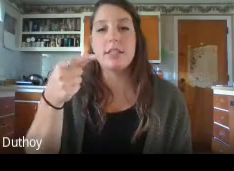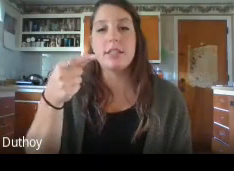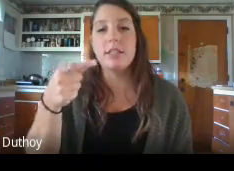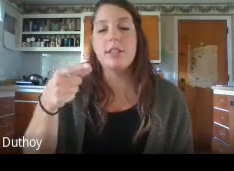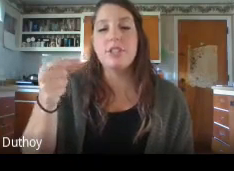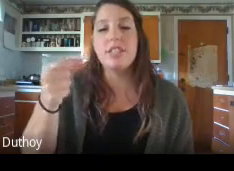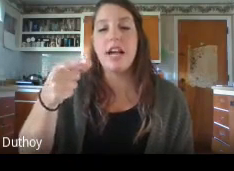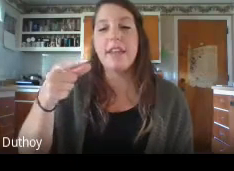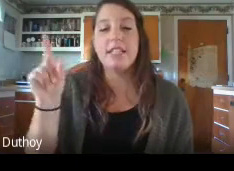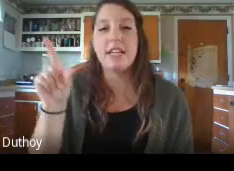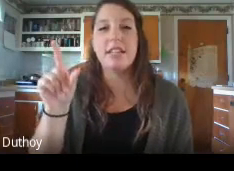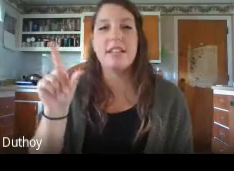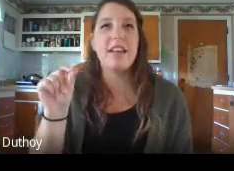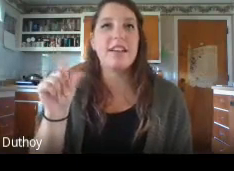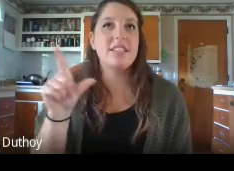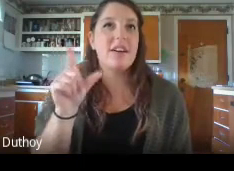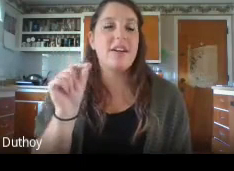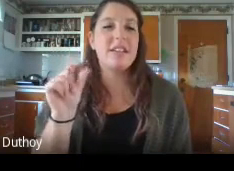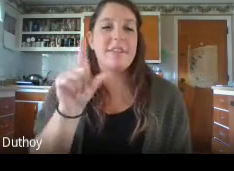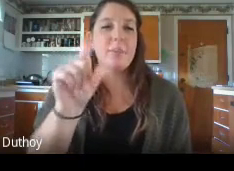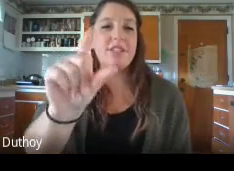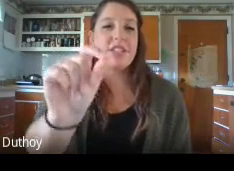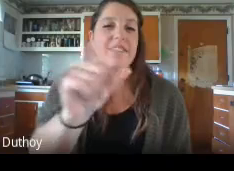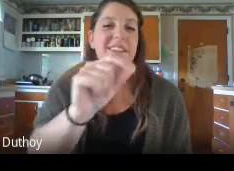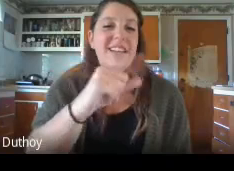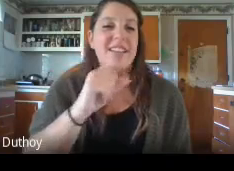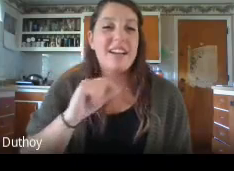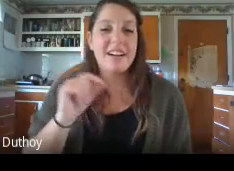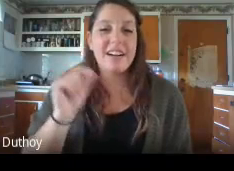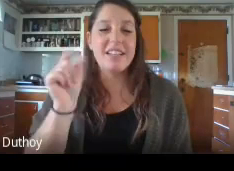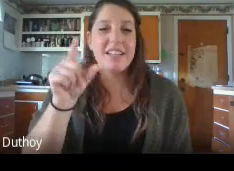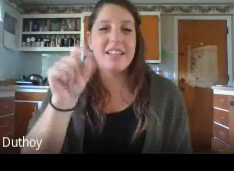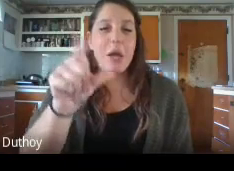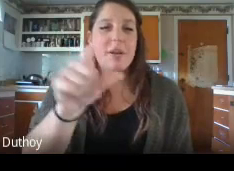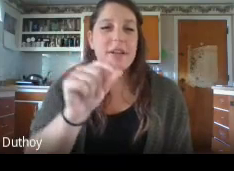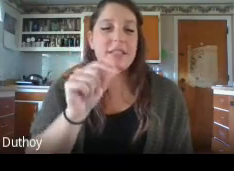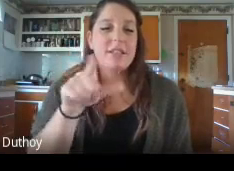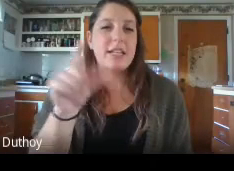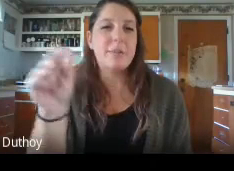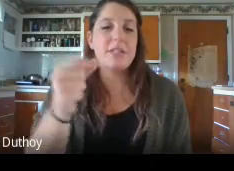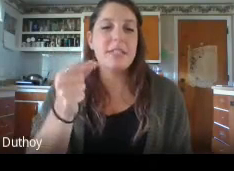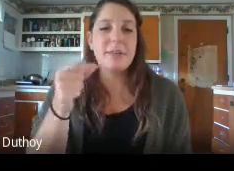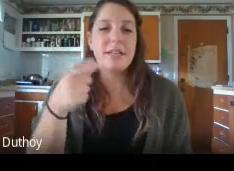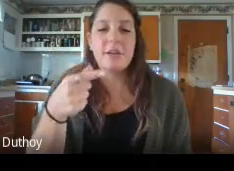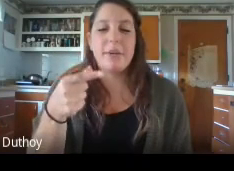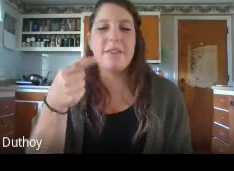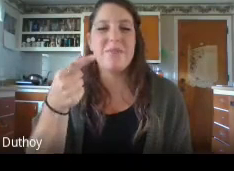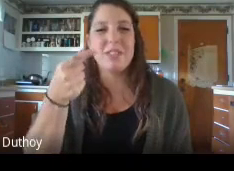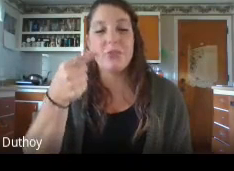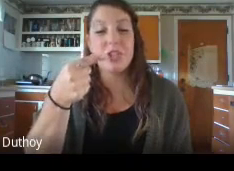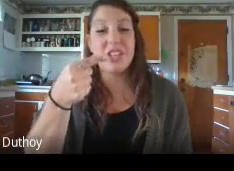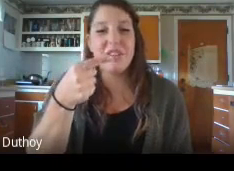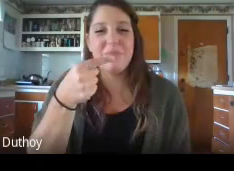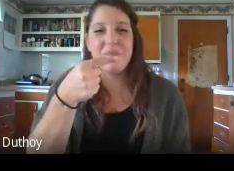this. G, I like to call it like the pinching letter because it looks like you're pinching somebody a little